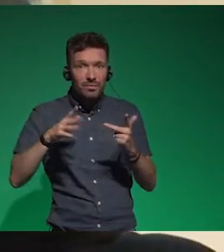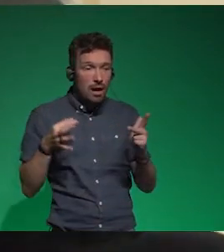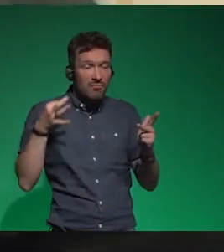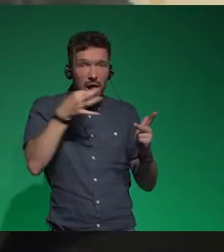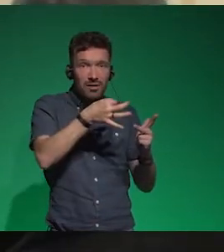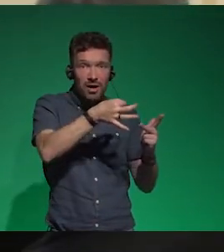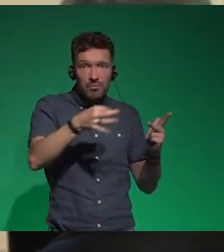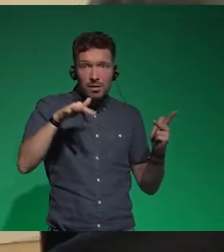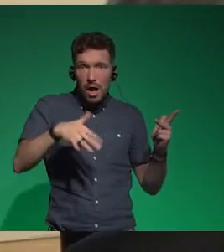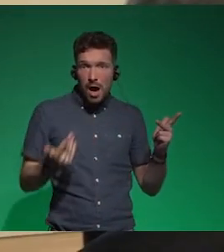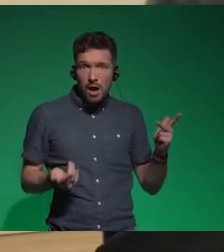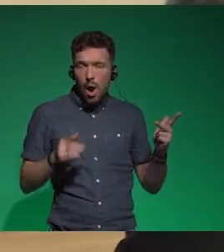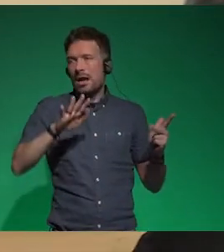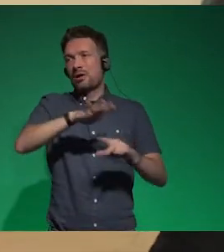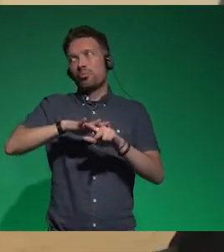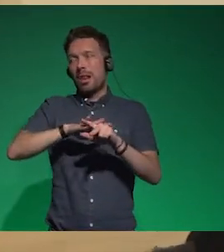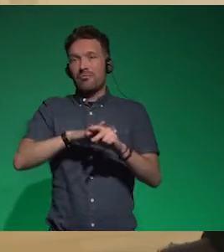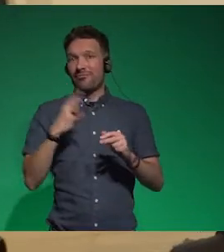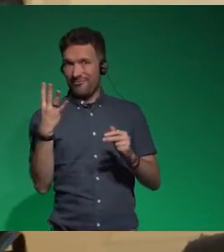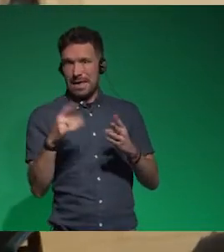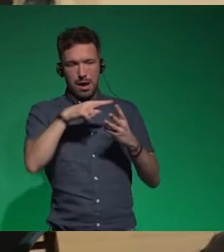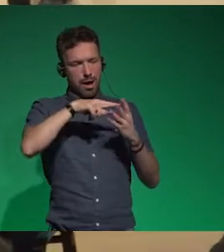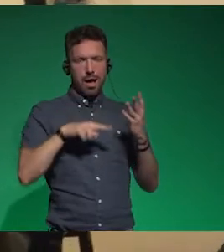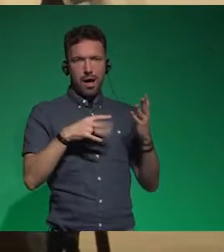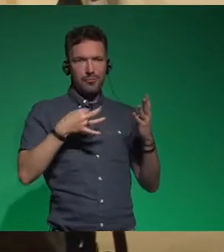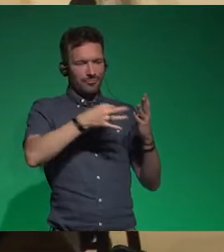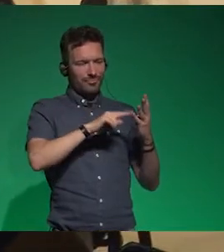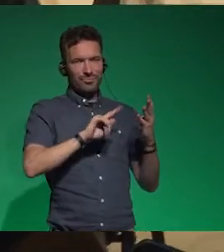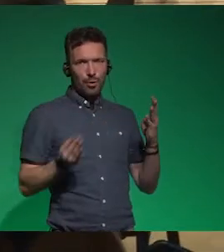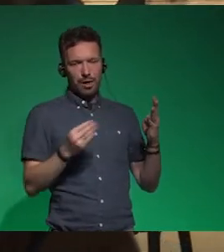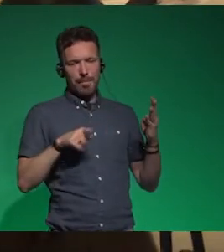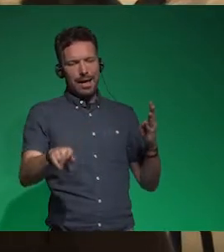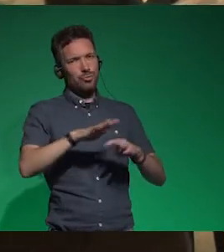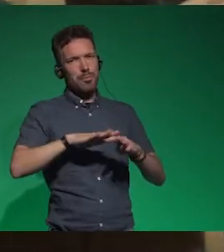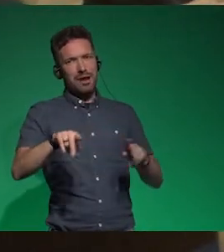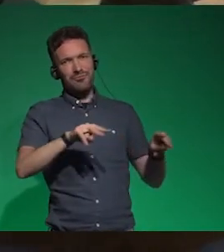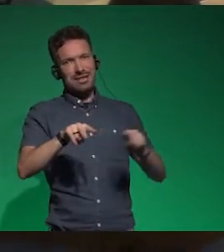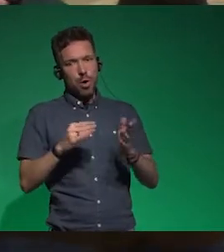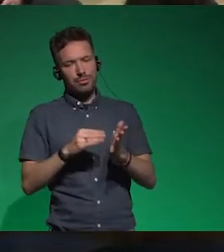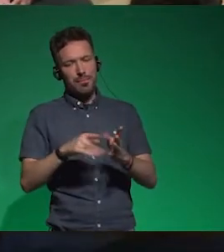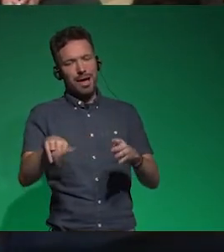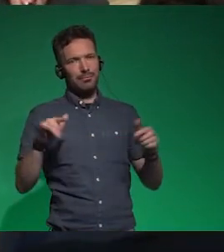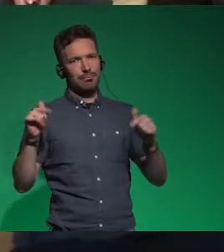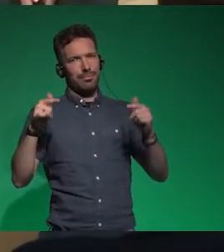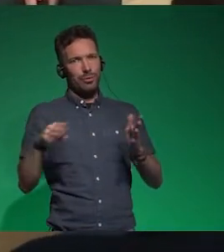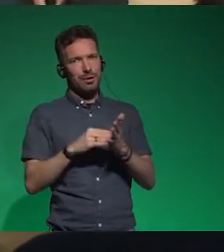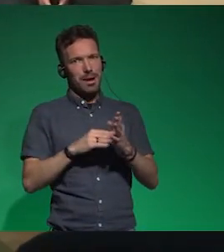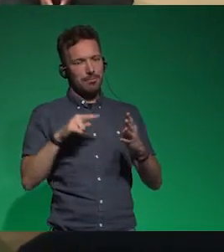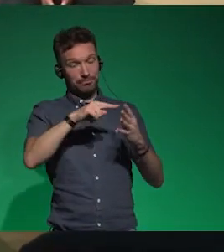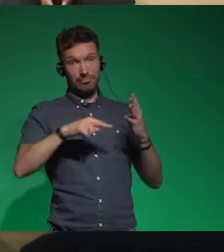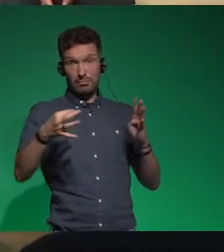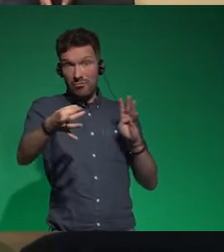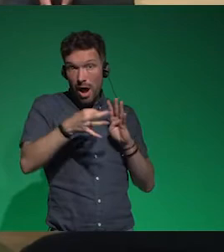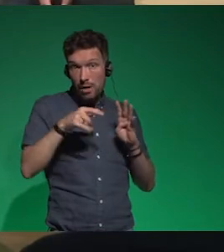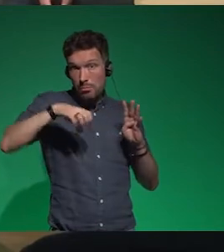Excuse me, Ayen. There you are again. And but all of you will be